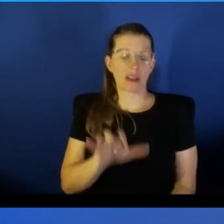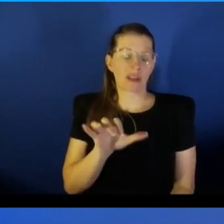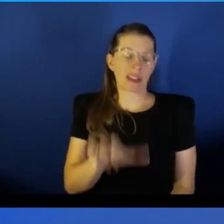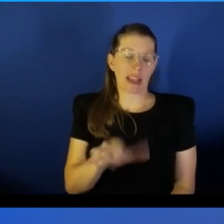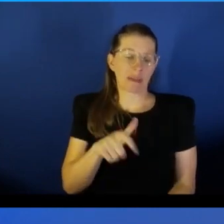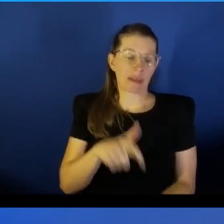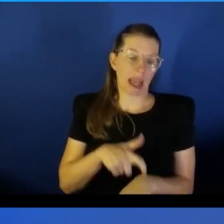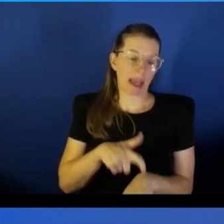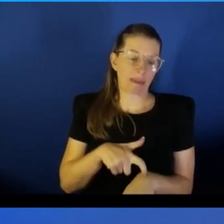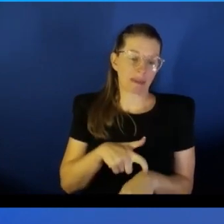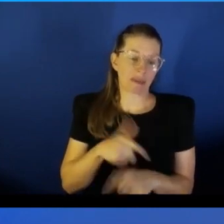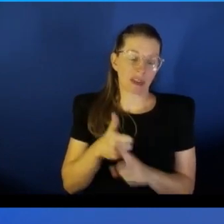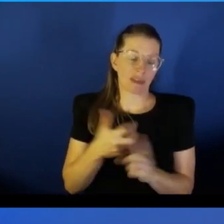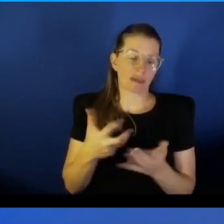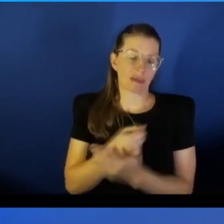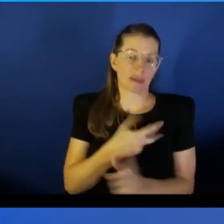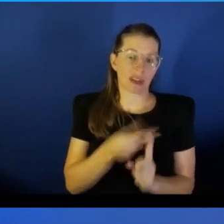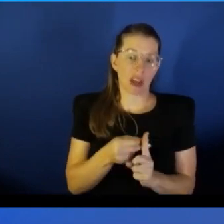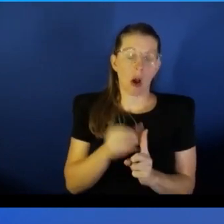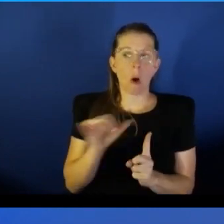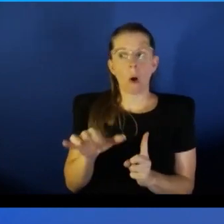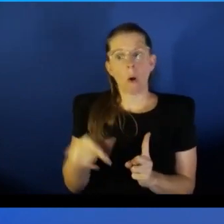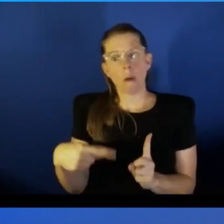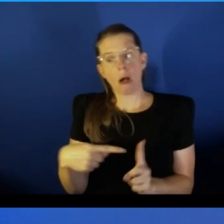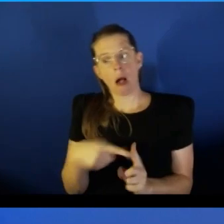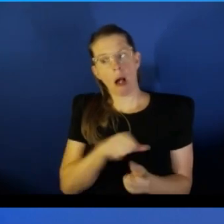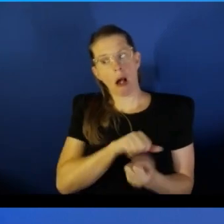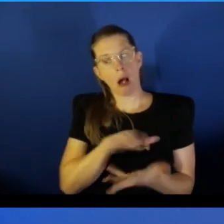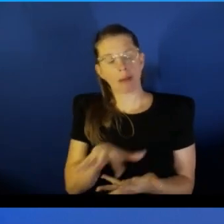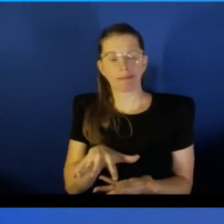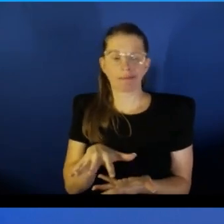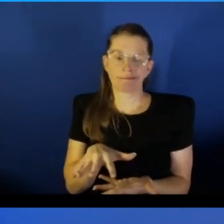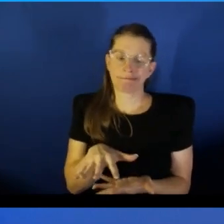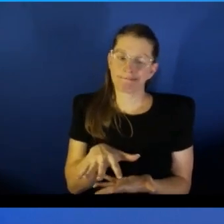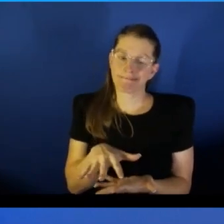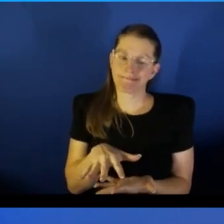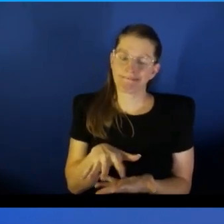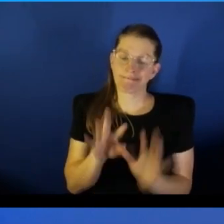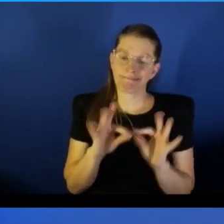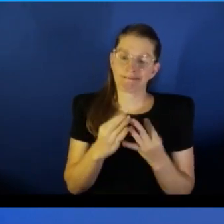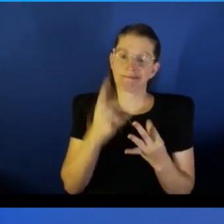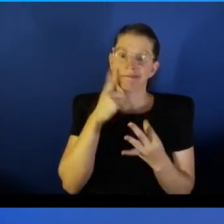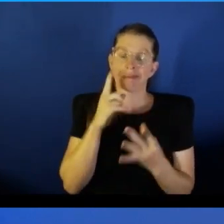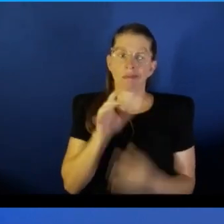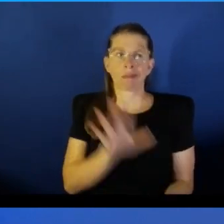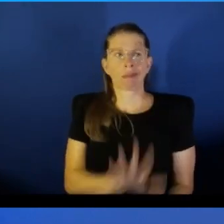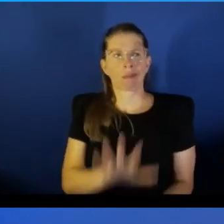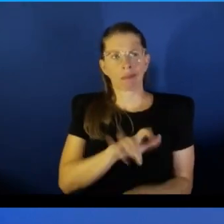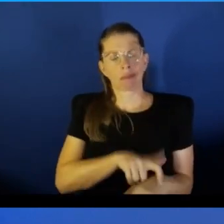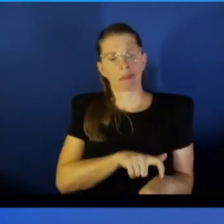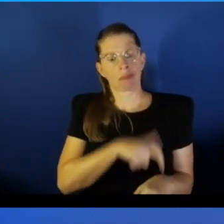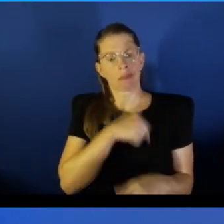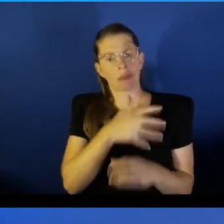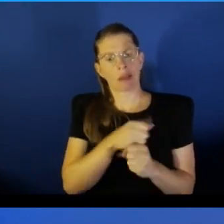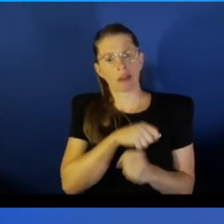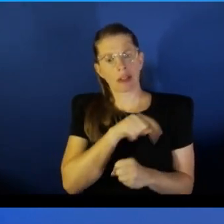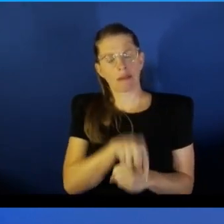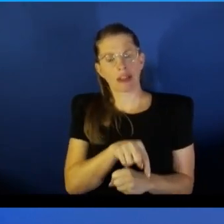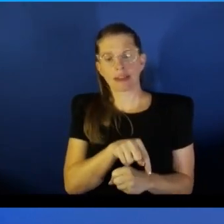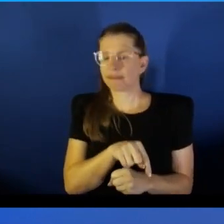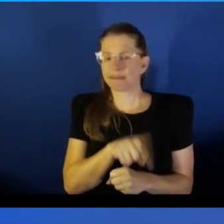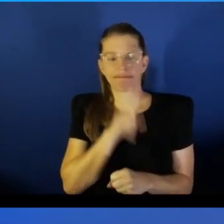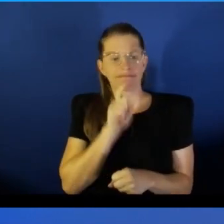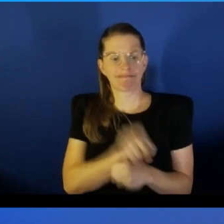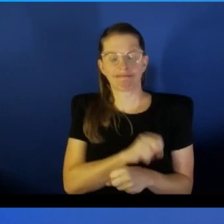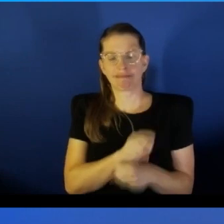think that part of it is, oh yes, then this is a cause. Families might think, oh, that was around the time I received this. But actually,